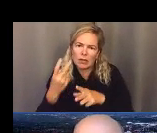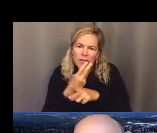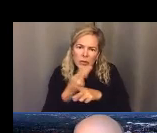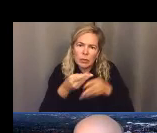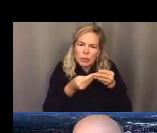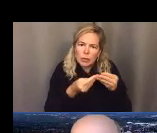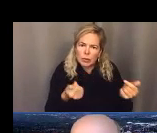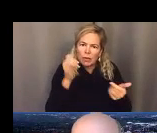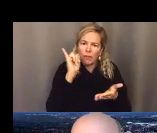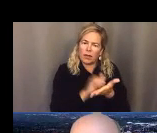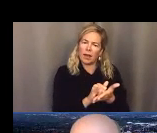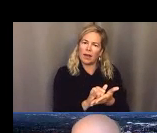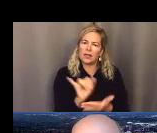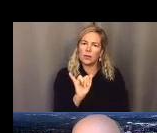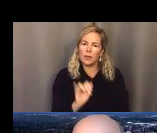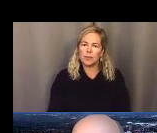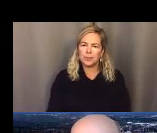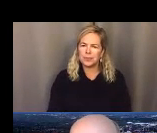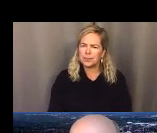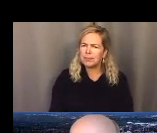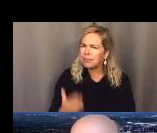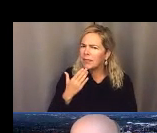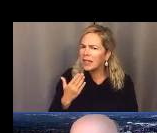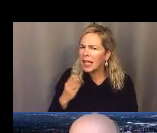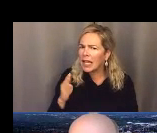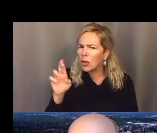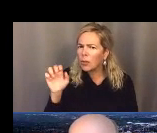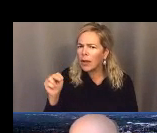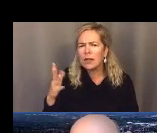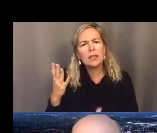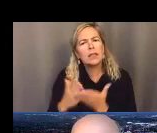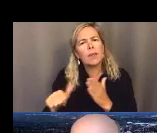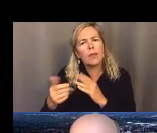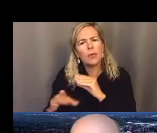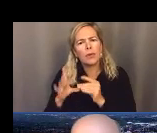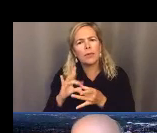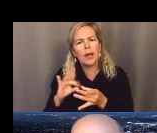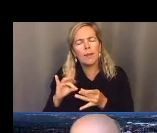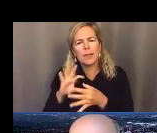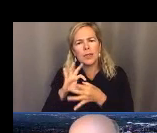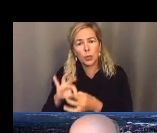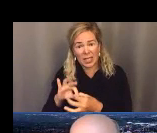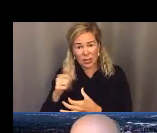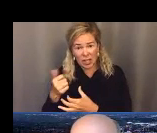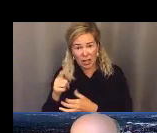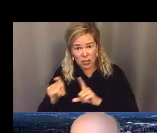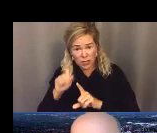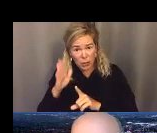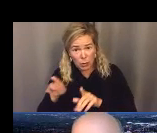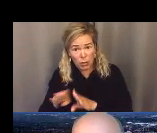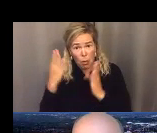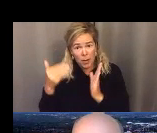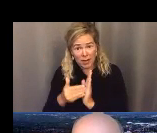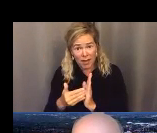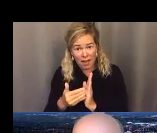Thank you, Brian. In addition, there were a couple comments asking about whether the original survey might be reopened. One person